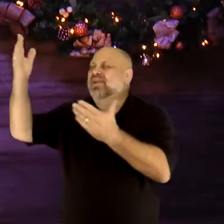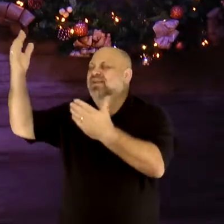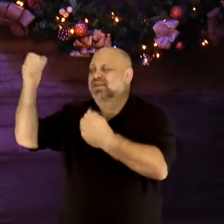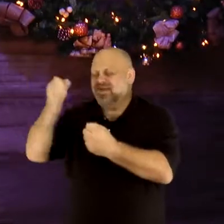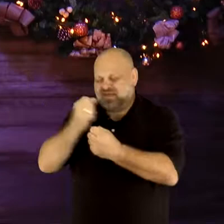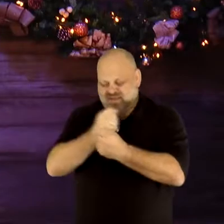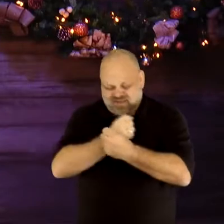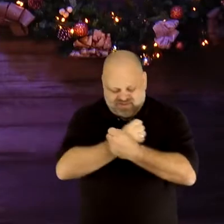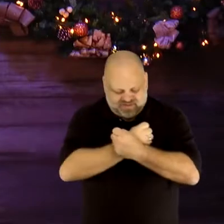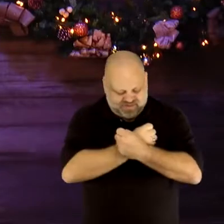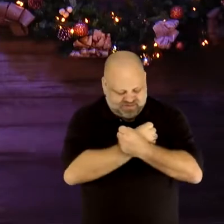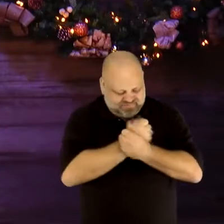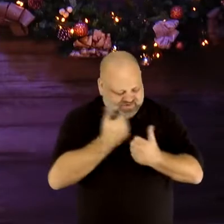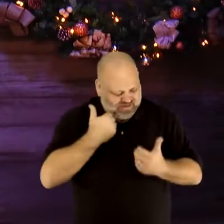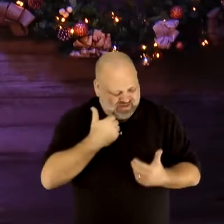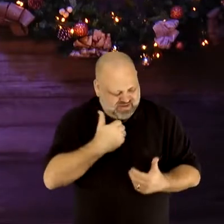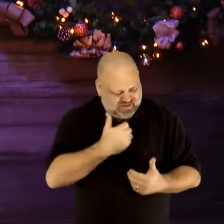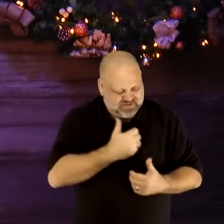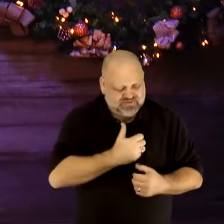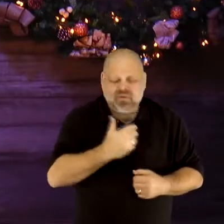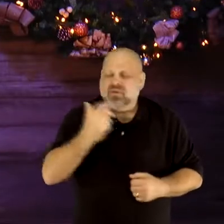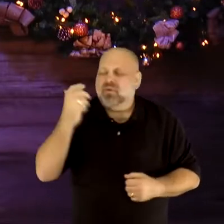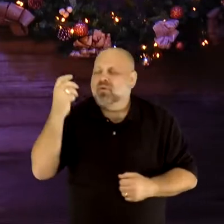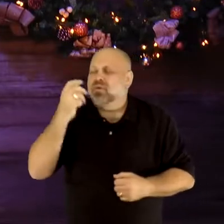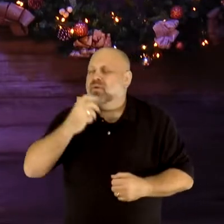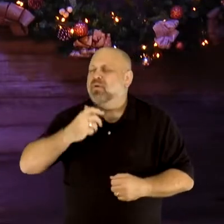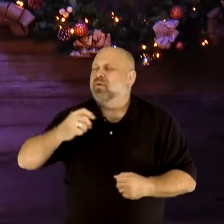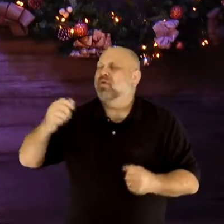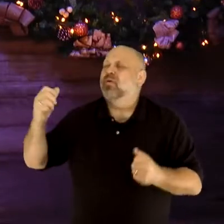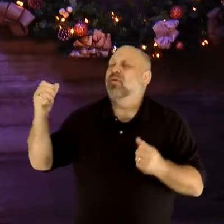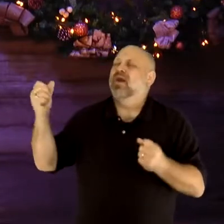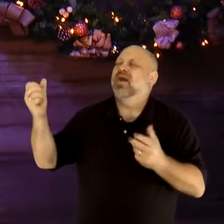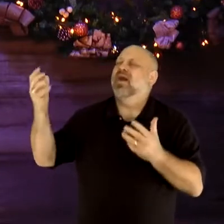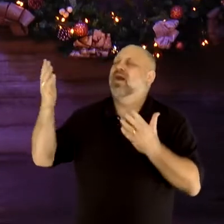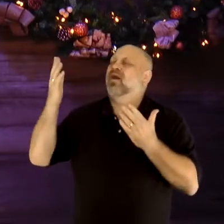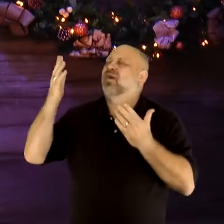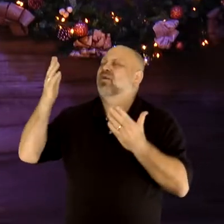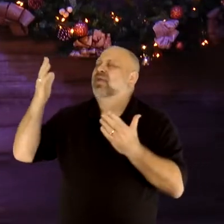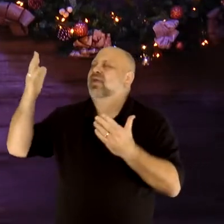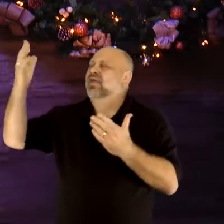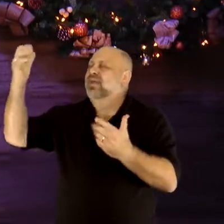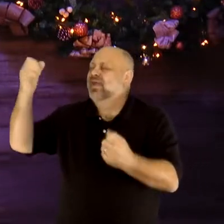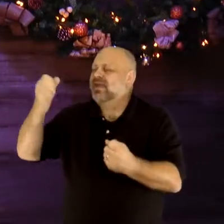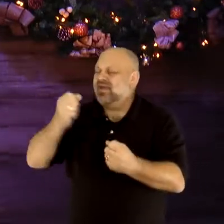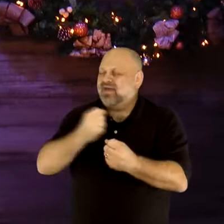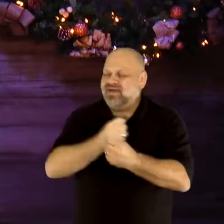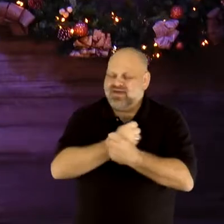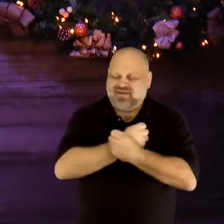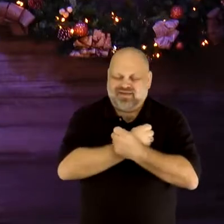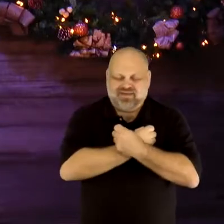how He loves us, oh, how He